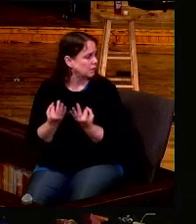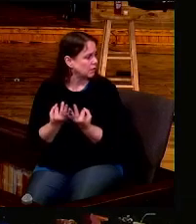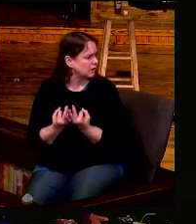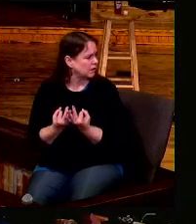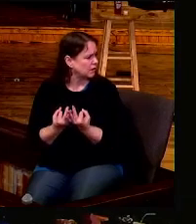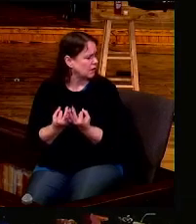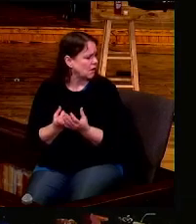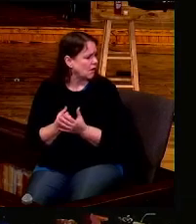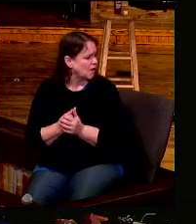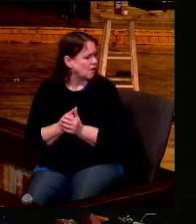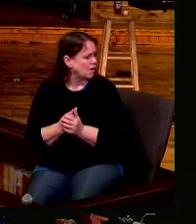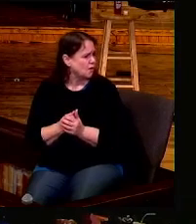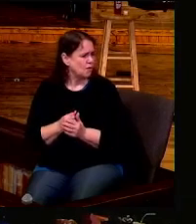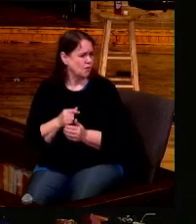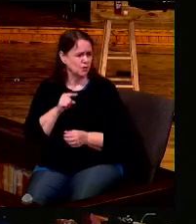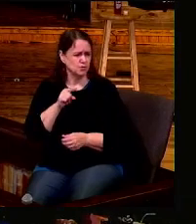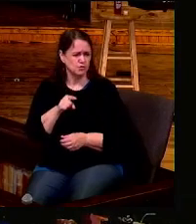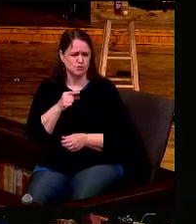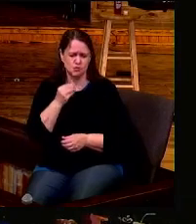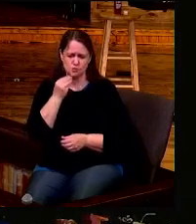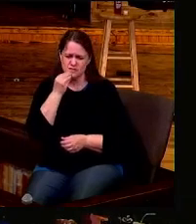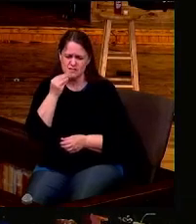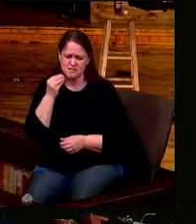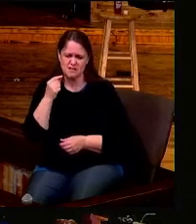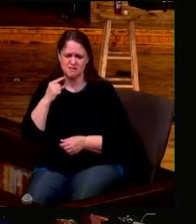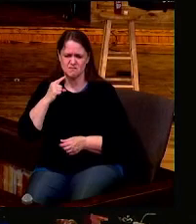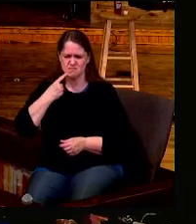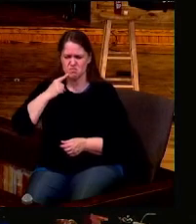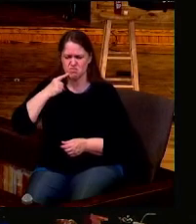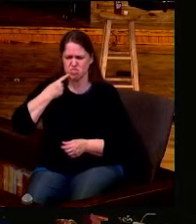comes from anger, bitterness, and hatred?